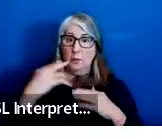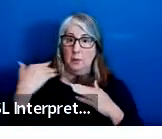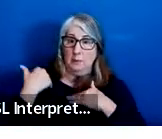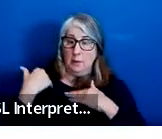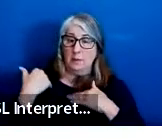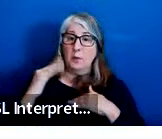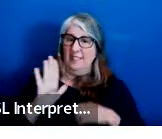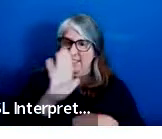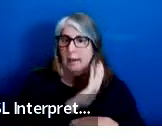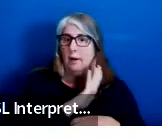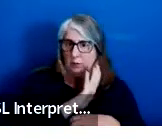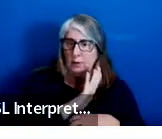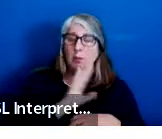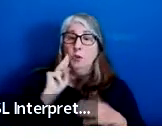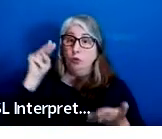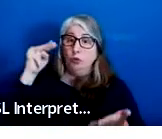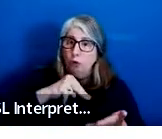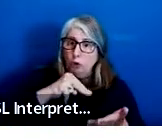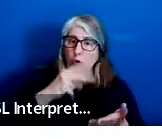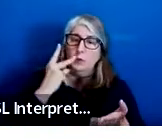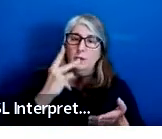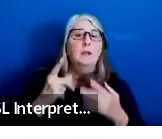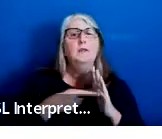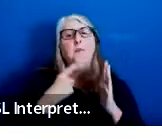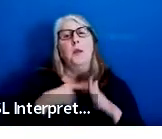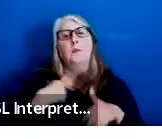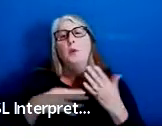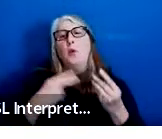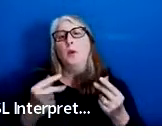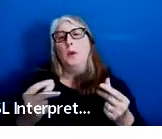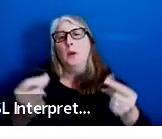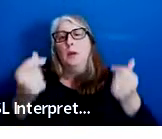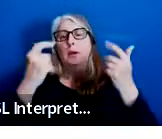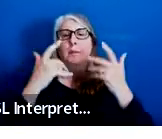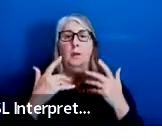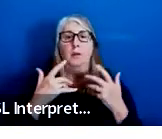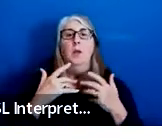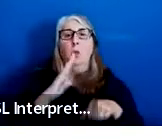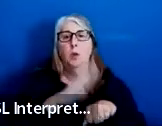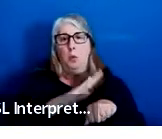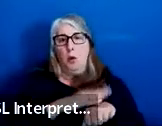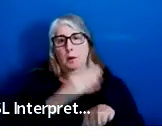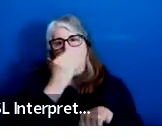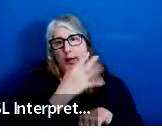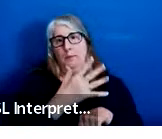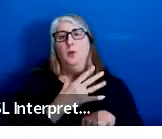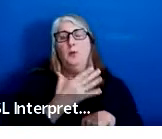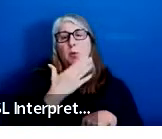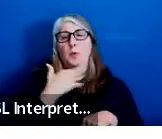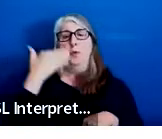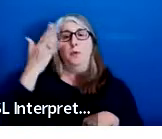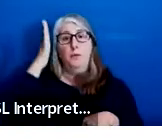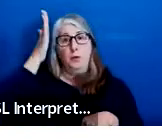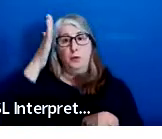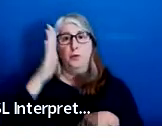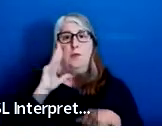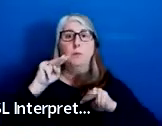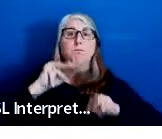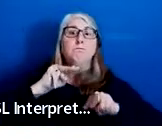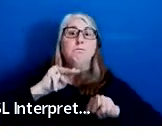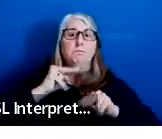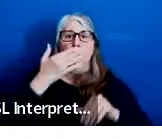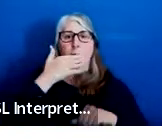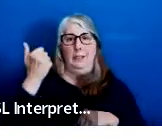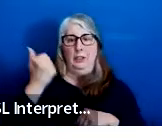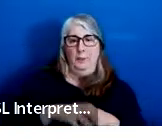emptied. Sometimes they're going very quickly, but we'll warn them so that next time they keep a better eye on it. Yep, and